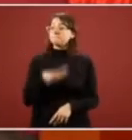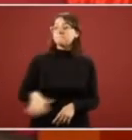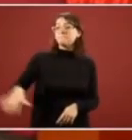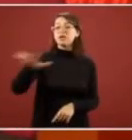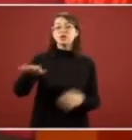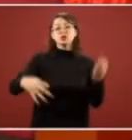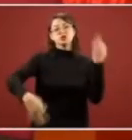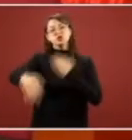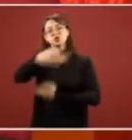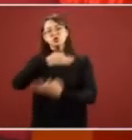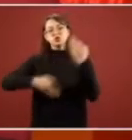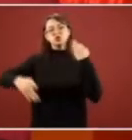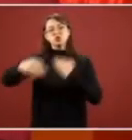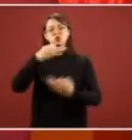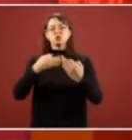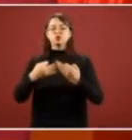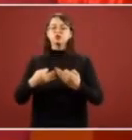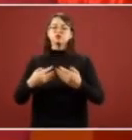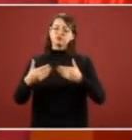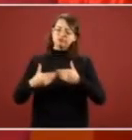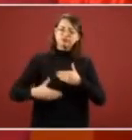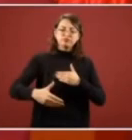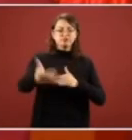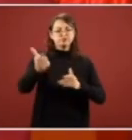bien. Ya lo